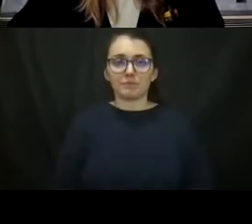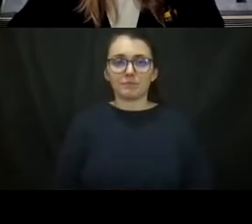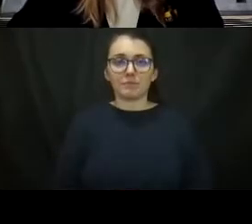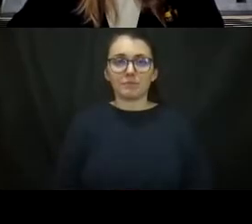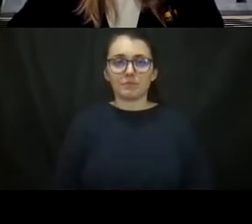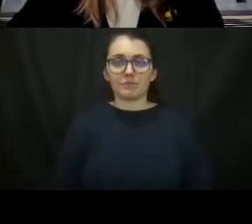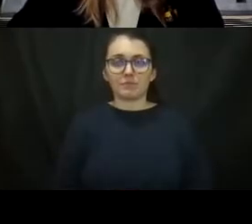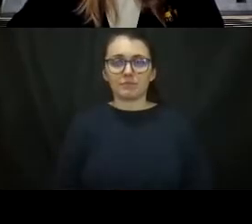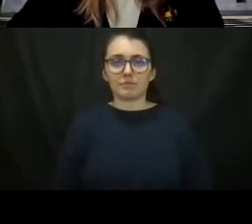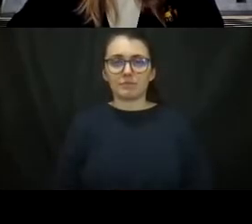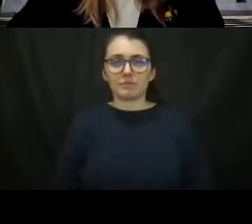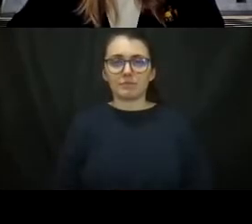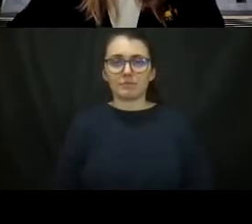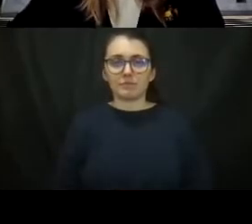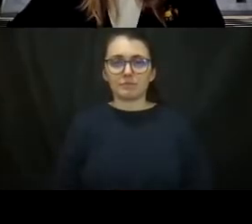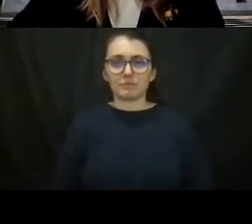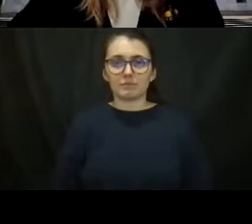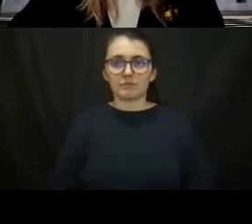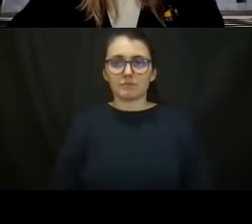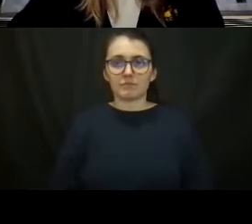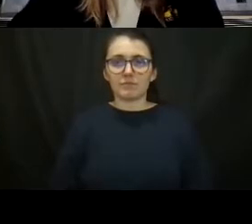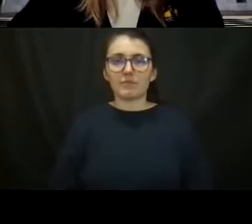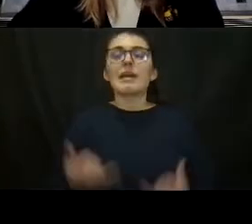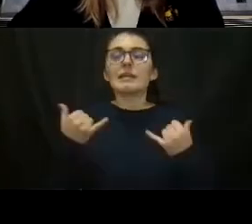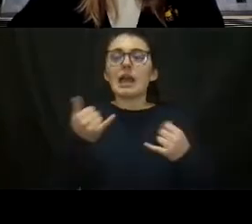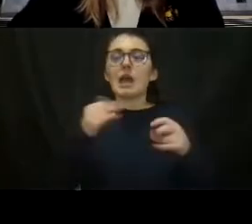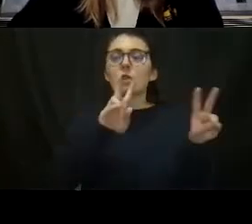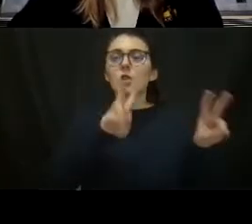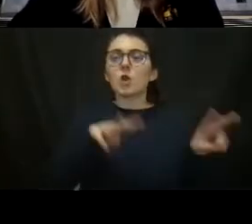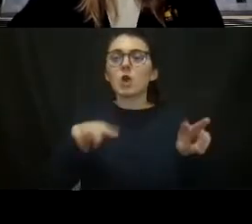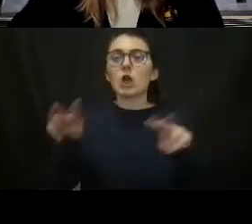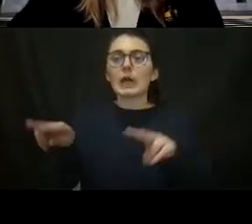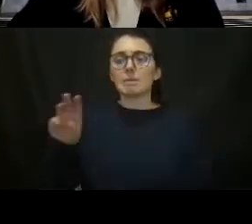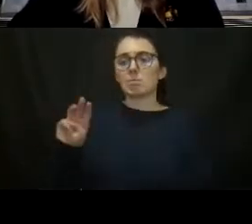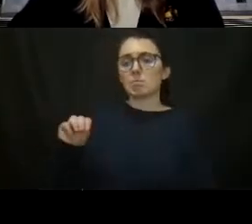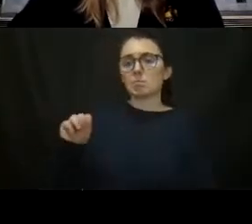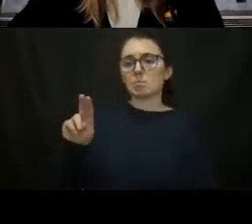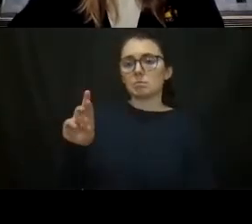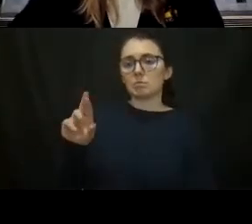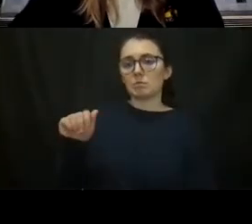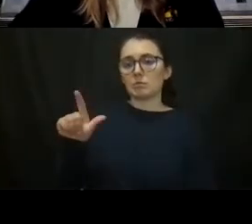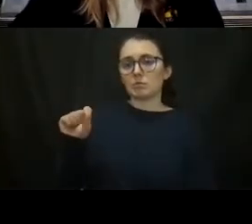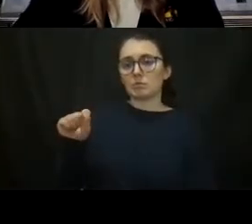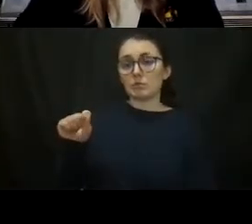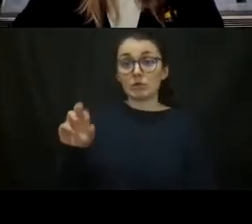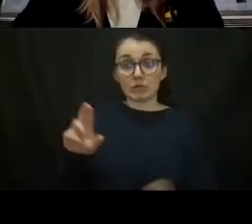past as we're in this room, and we're going to go through the murals. And get ready, I've got another quick pop quiz for